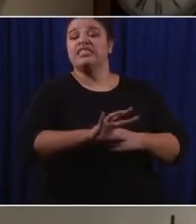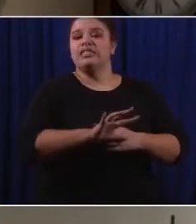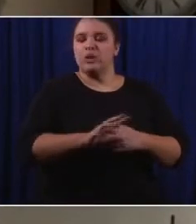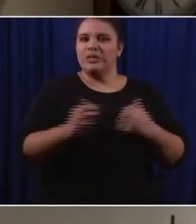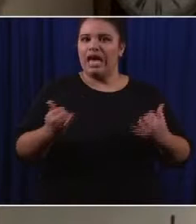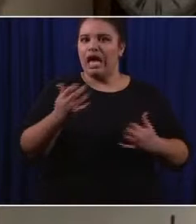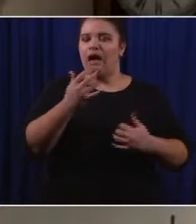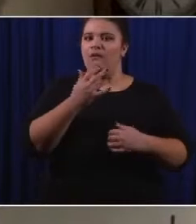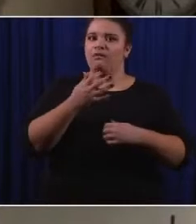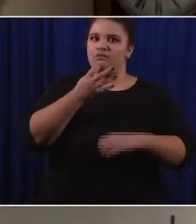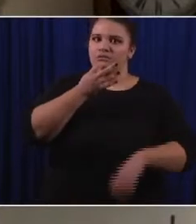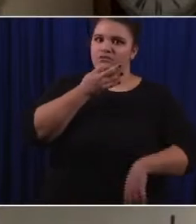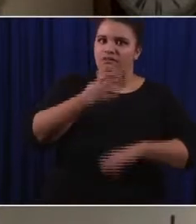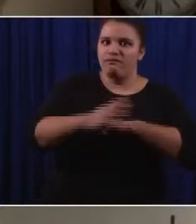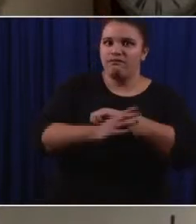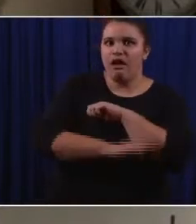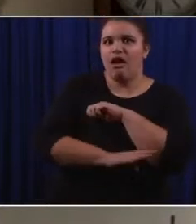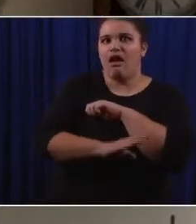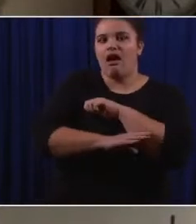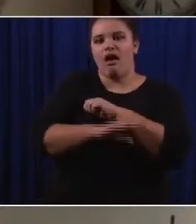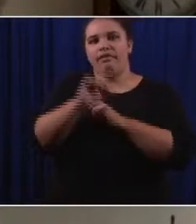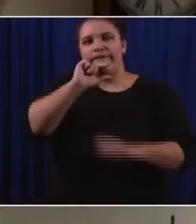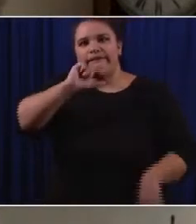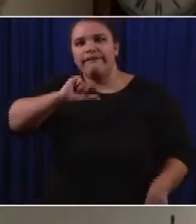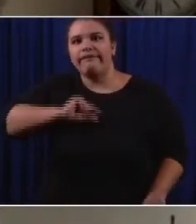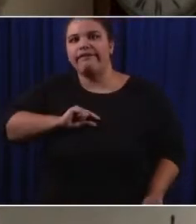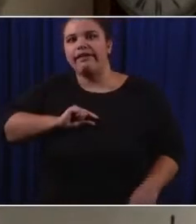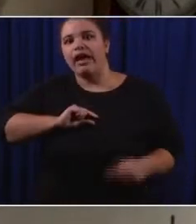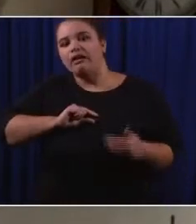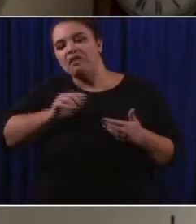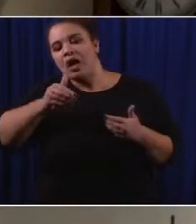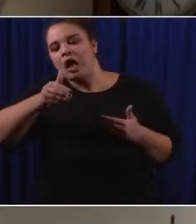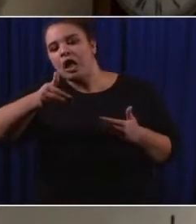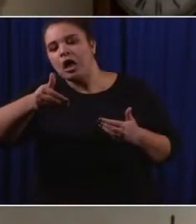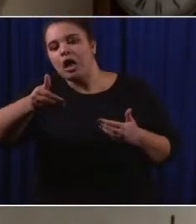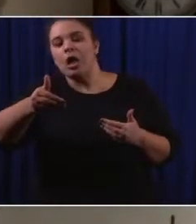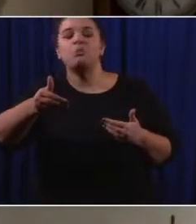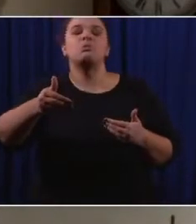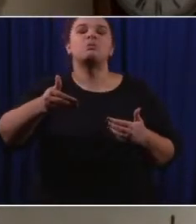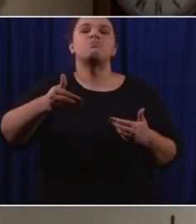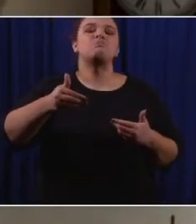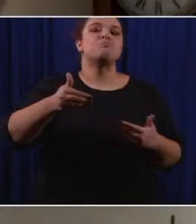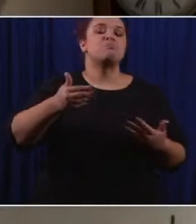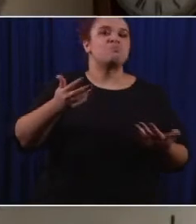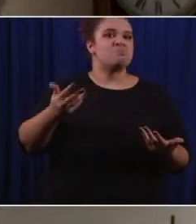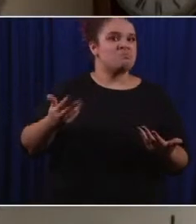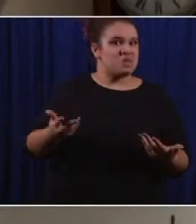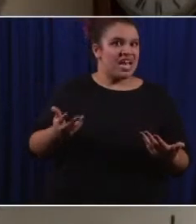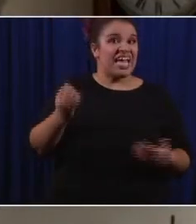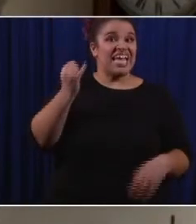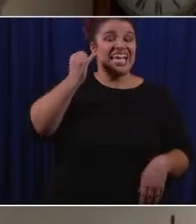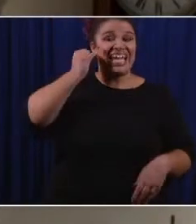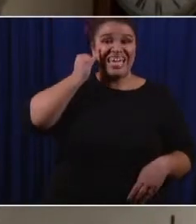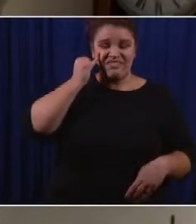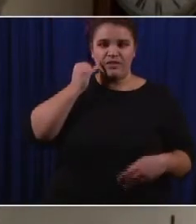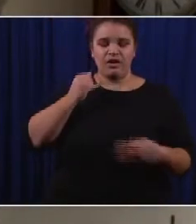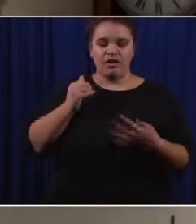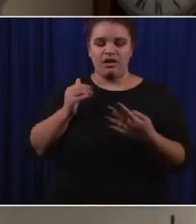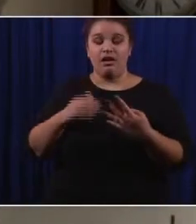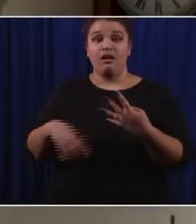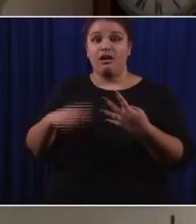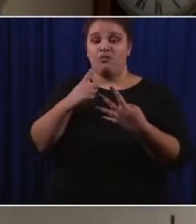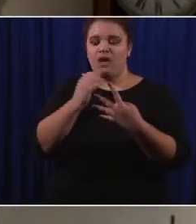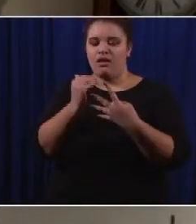into Thanksgiving, and what actions you might consider should the numbers go higher for